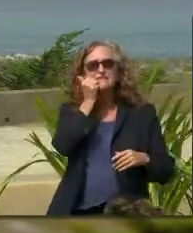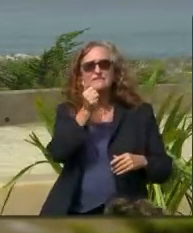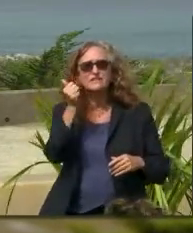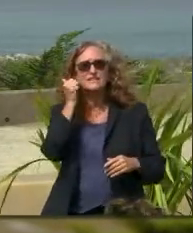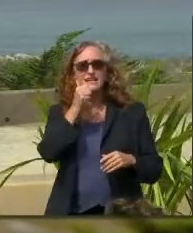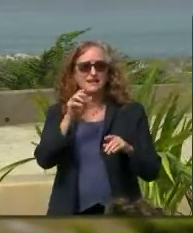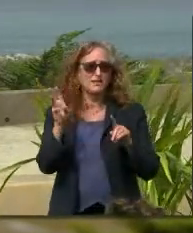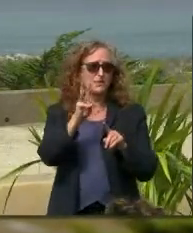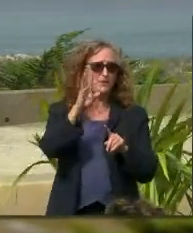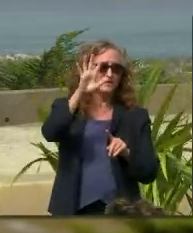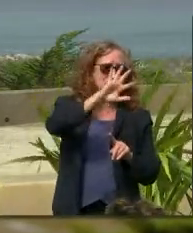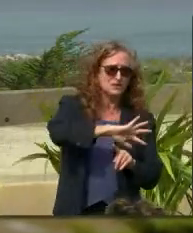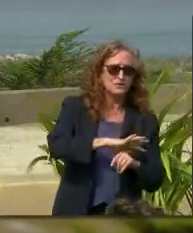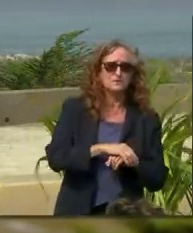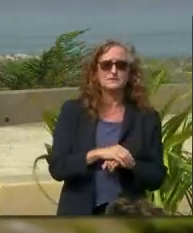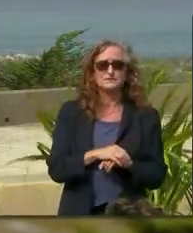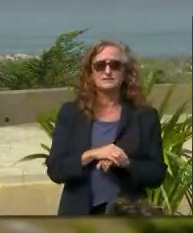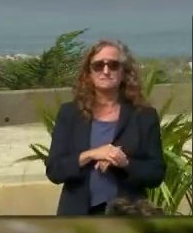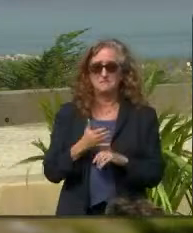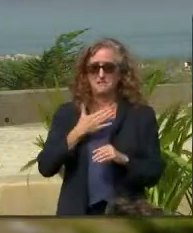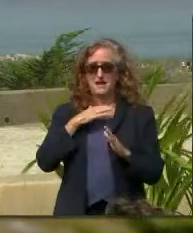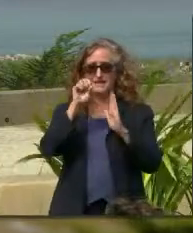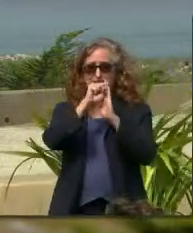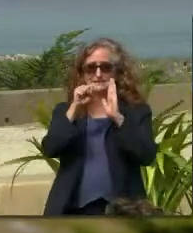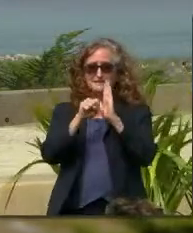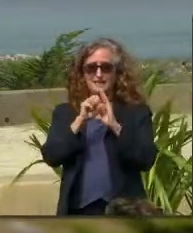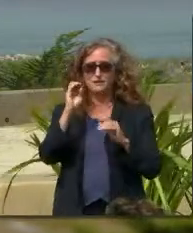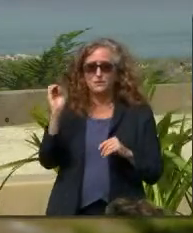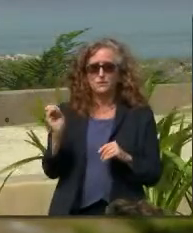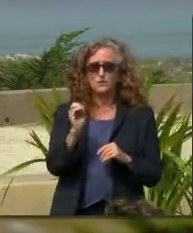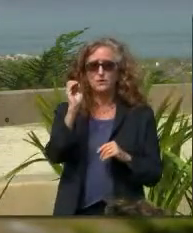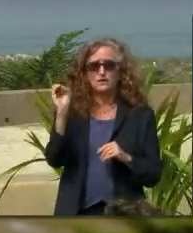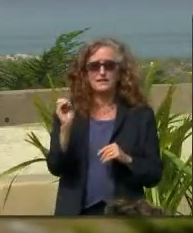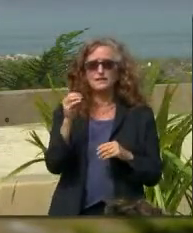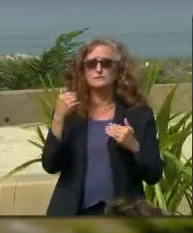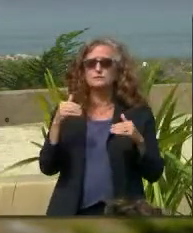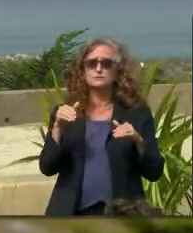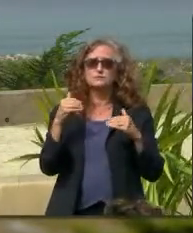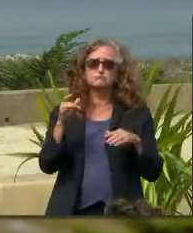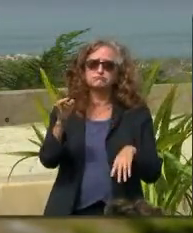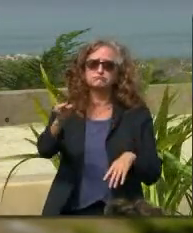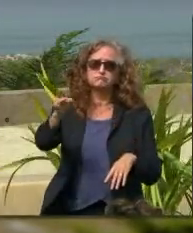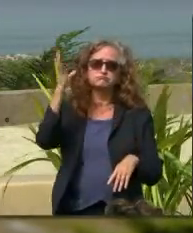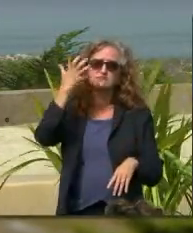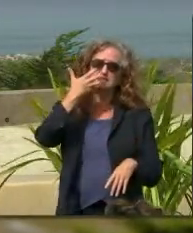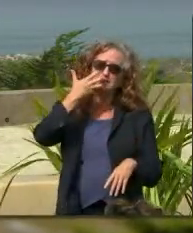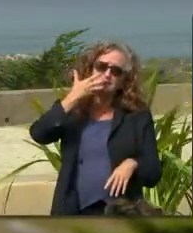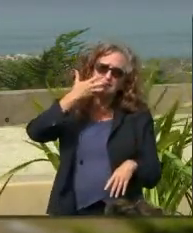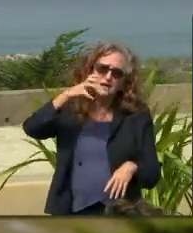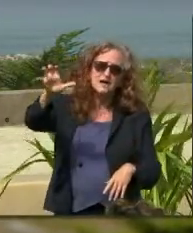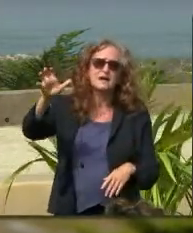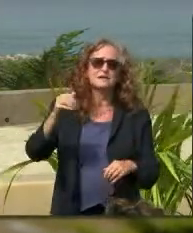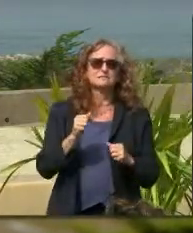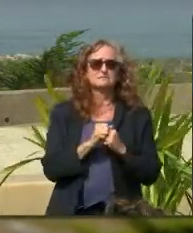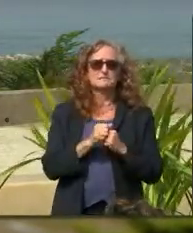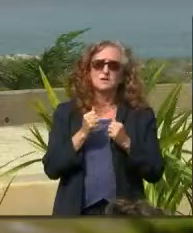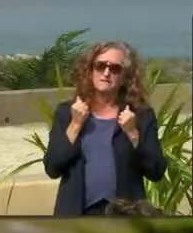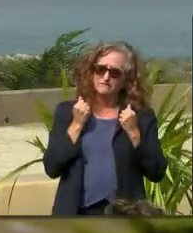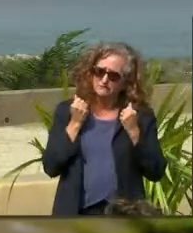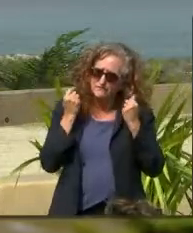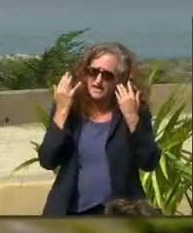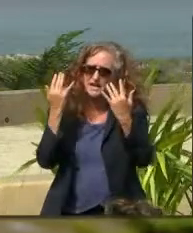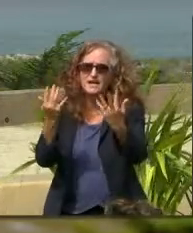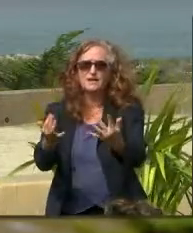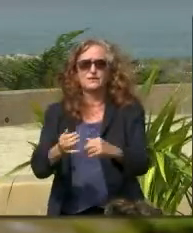West Coast. And in Oregon, we're experiencing hotter and more severe wildfires, extreme